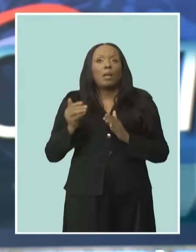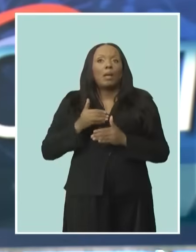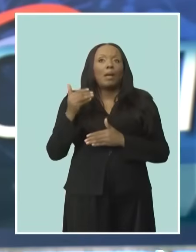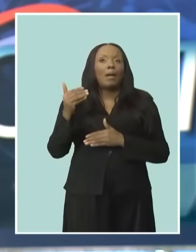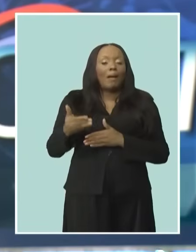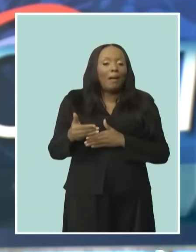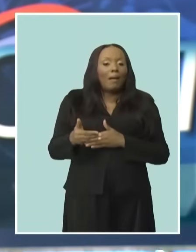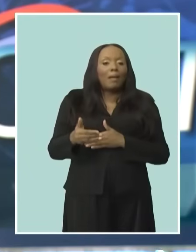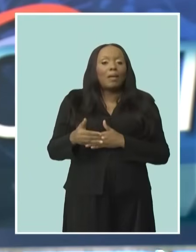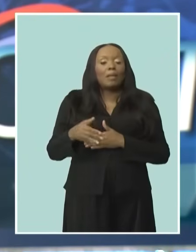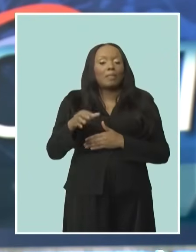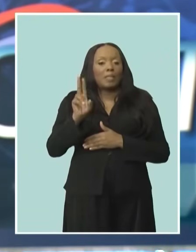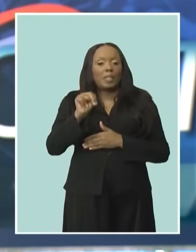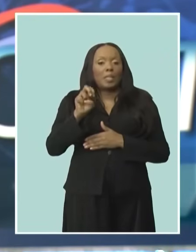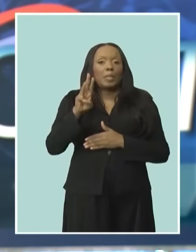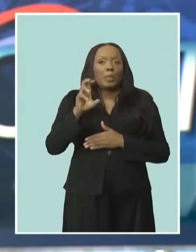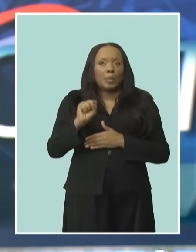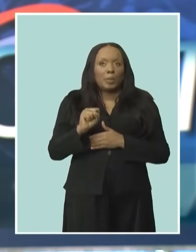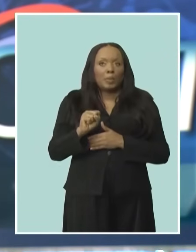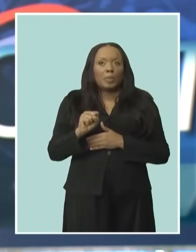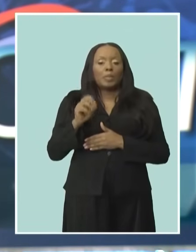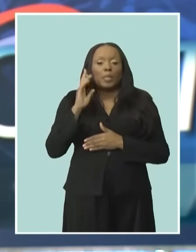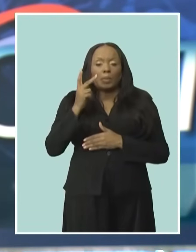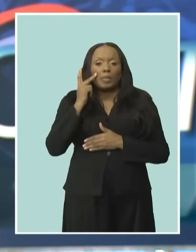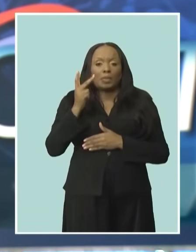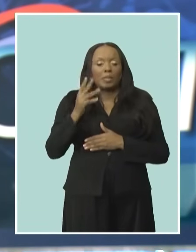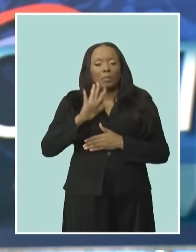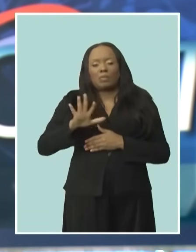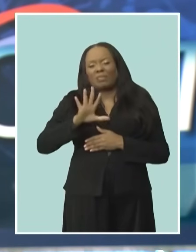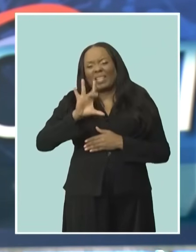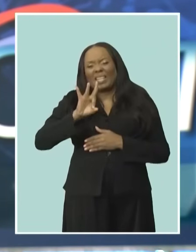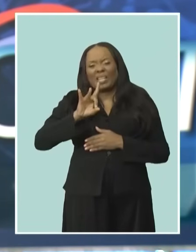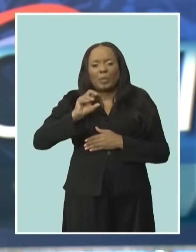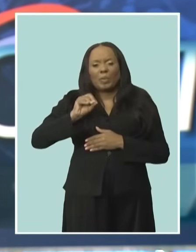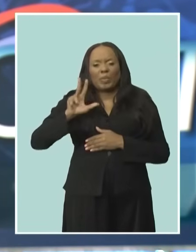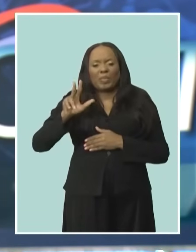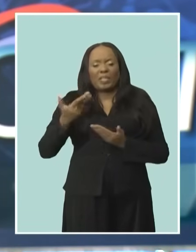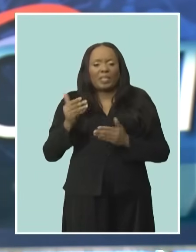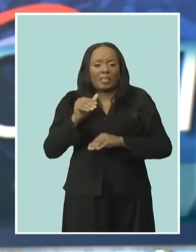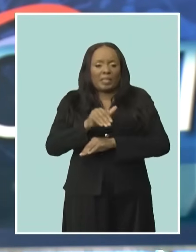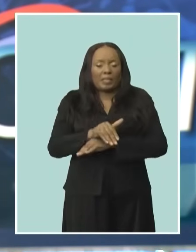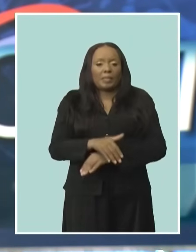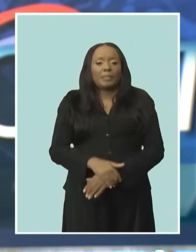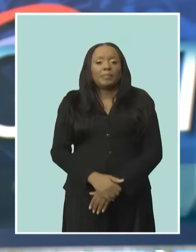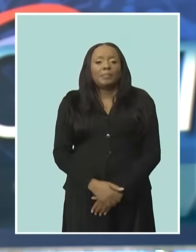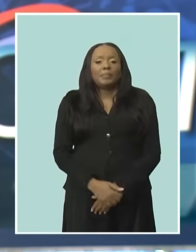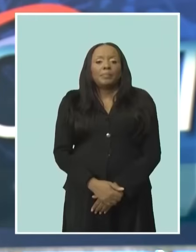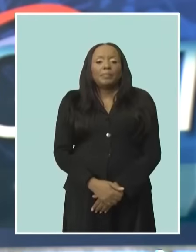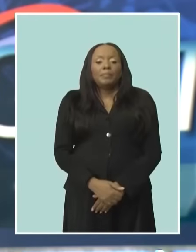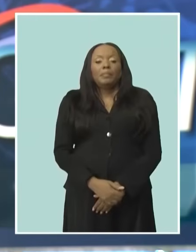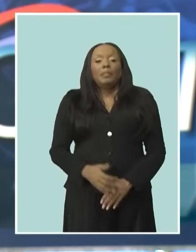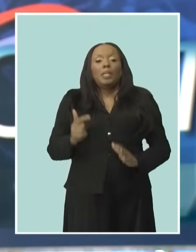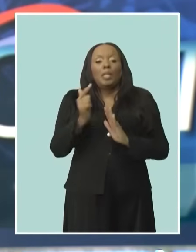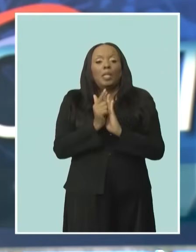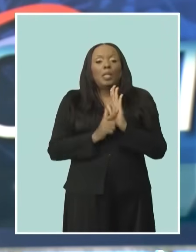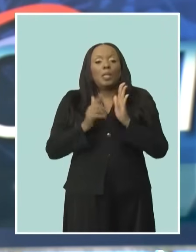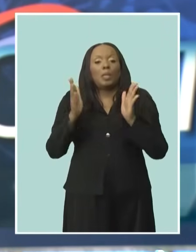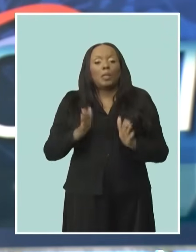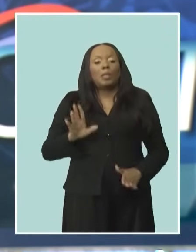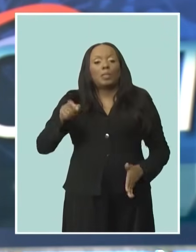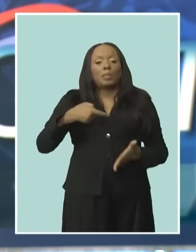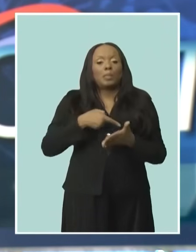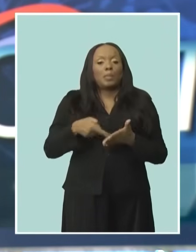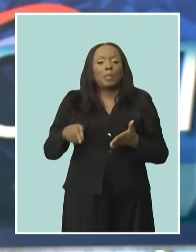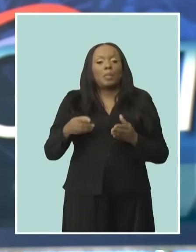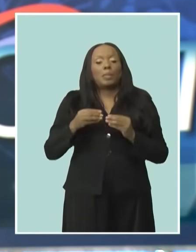live presentation of news and lotteries. That's around 8:03. A call tonight for lawyers to pay higher bar